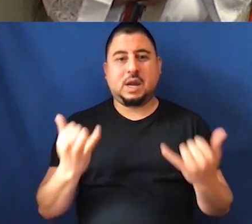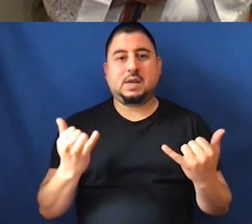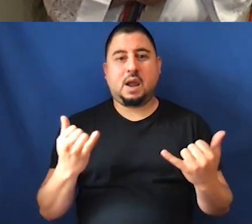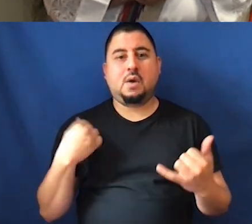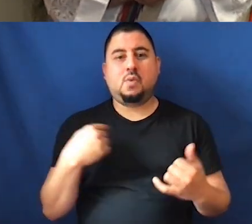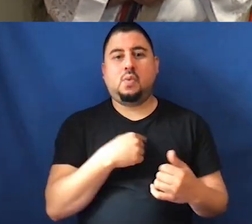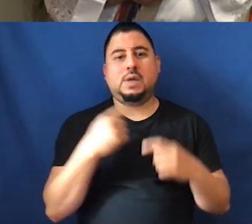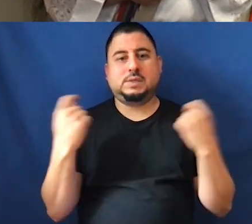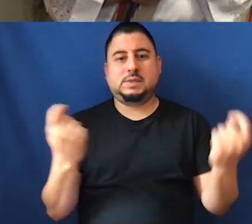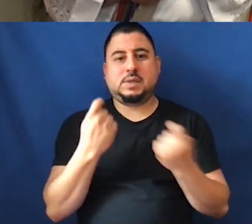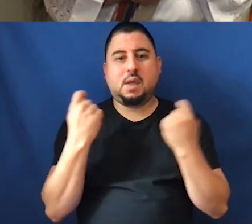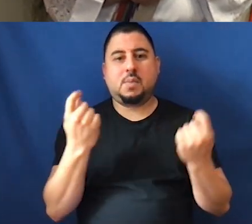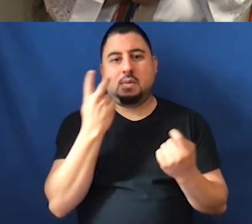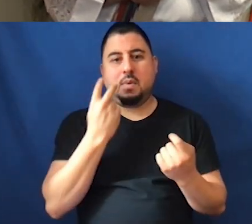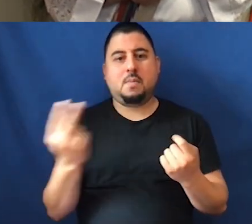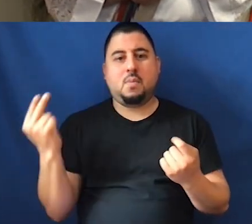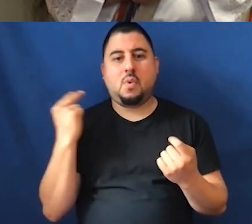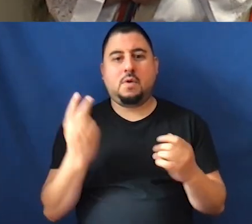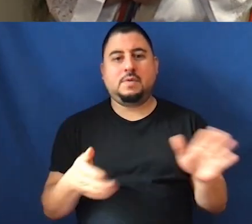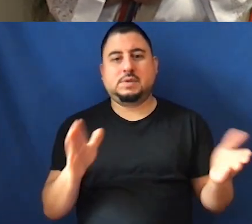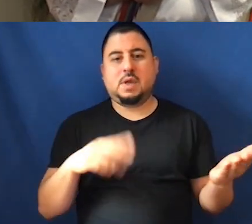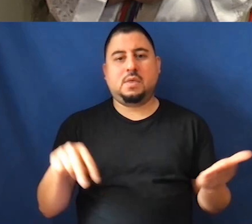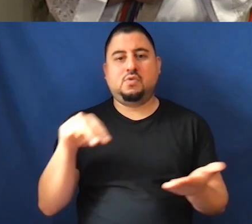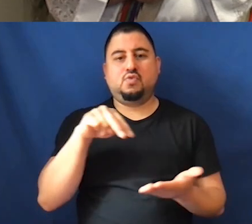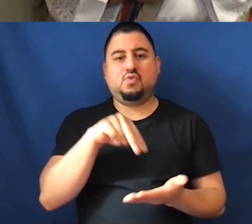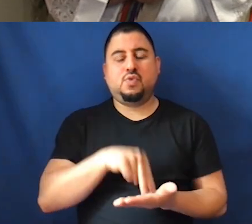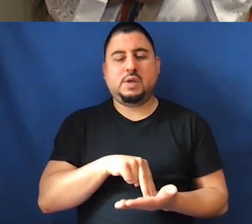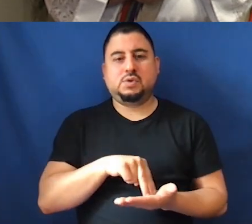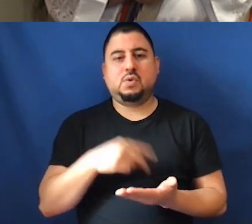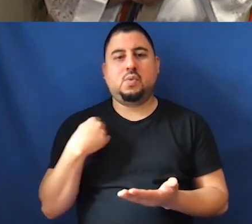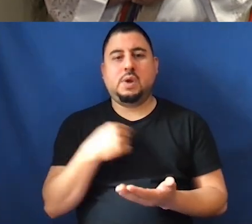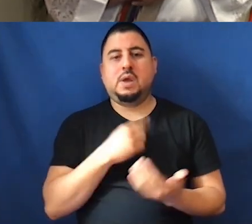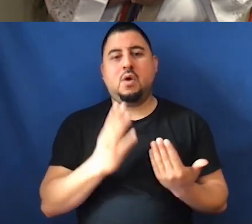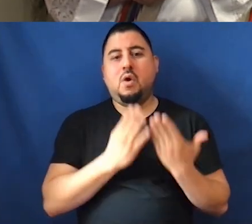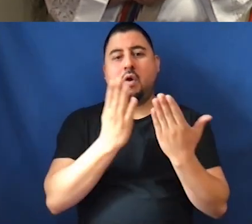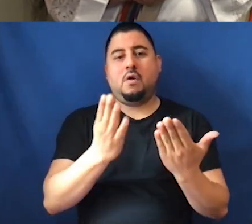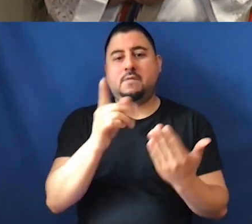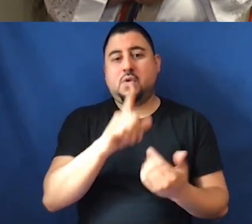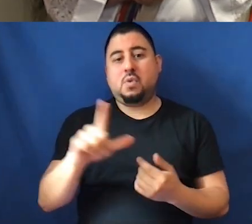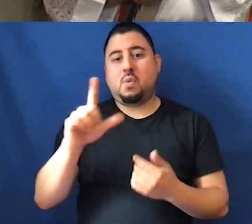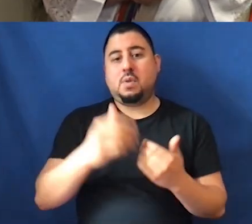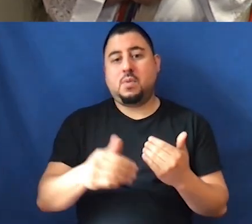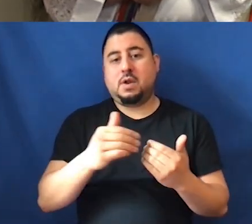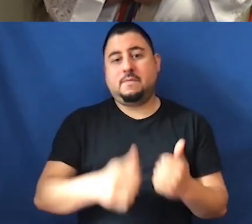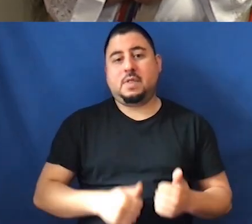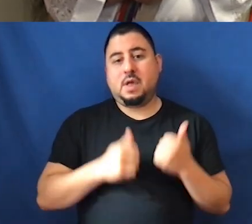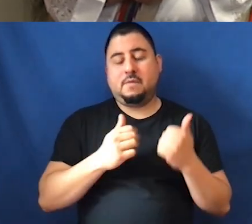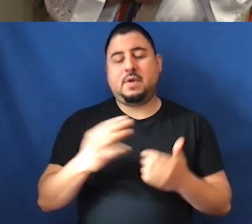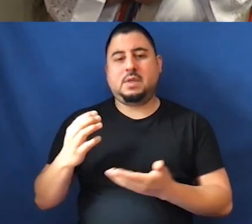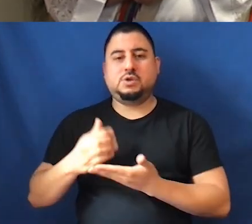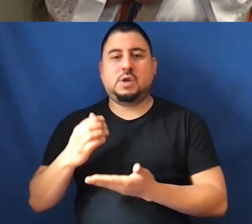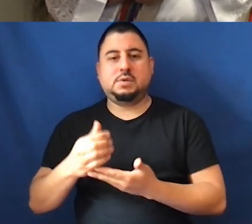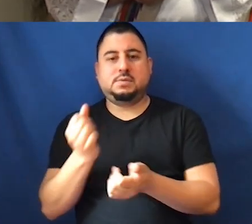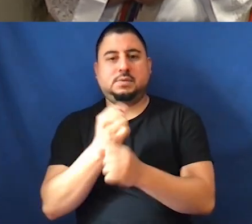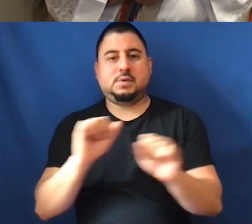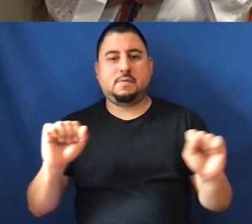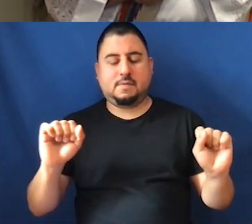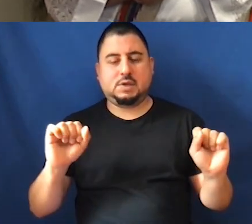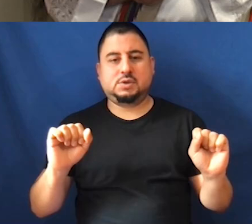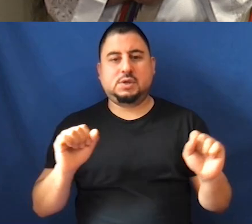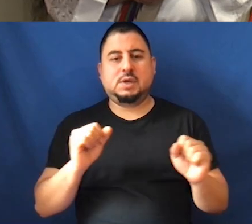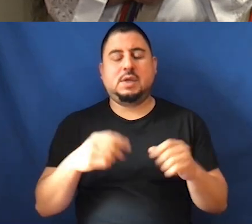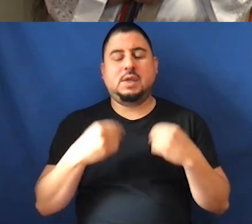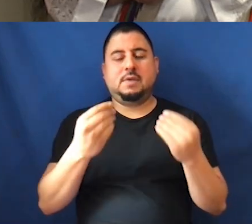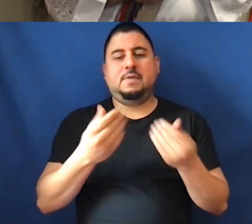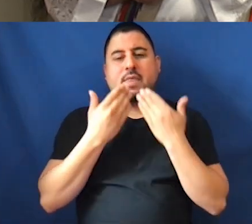Therefore, as we celebrate the memorial of his death and resurrection, we offer you, Lord, the bread of life and the chalice of salvation,